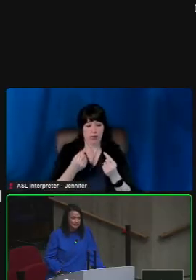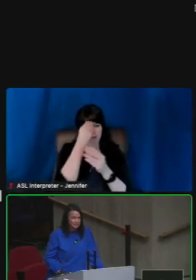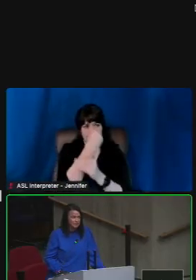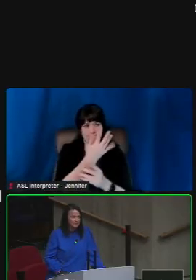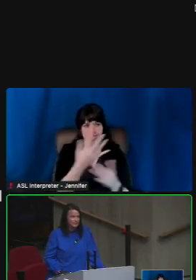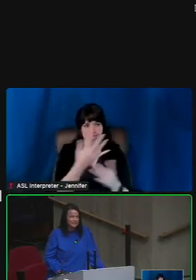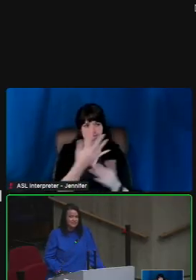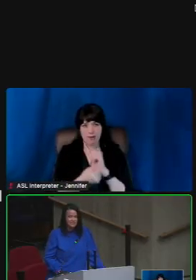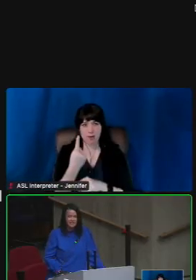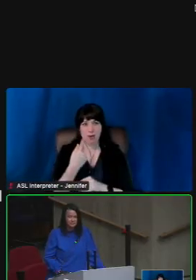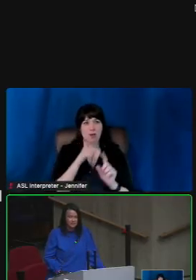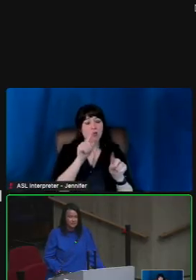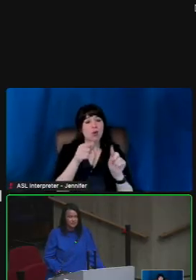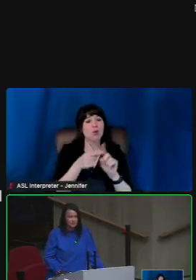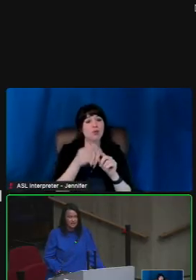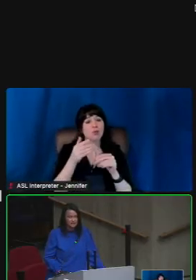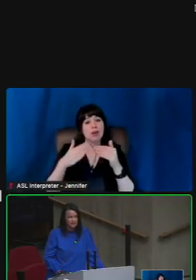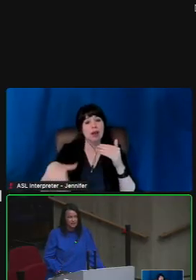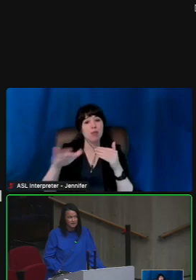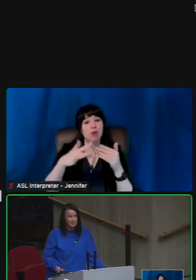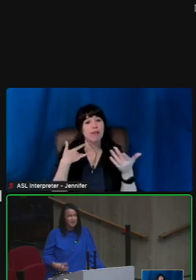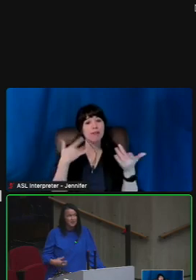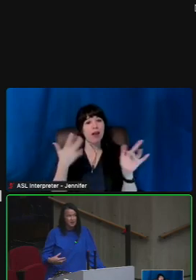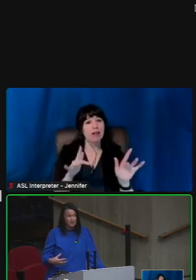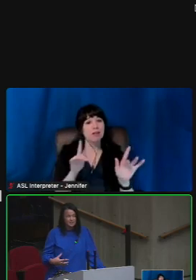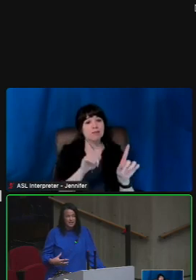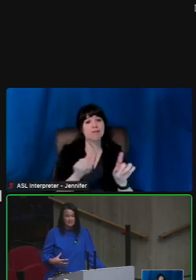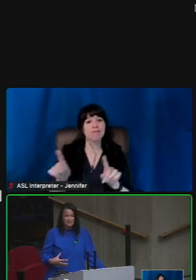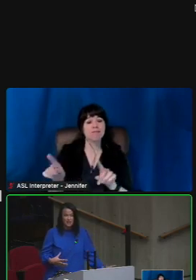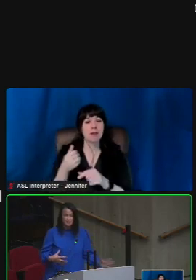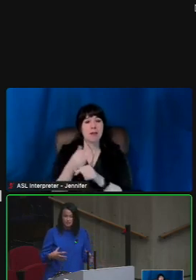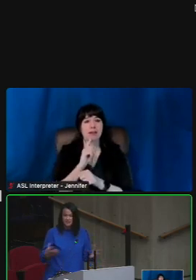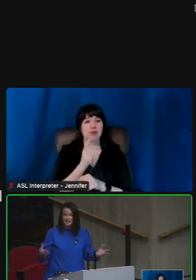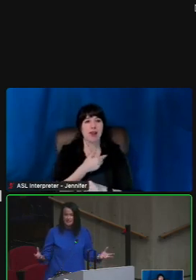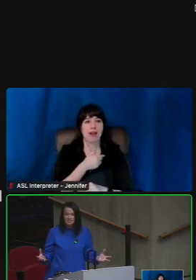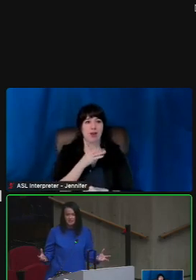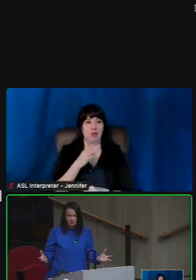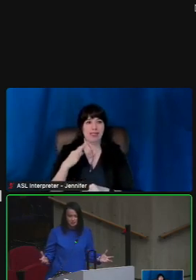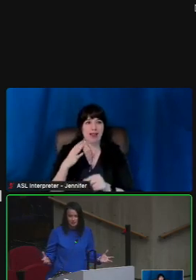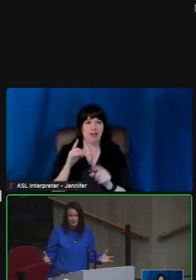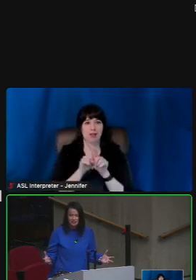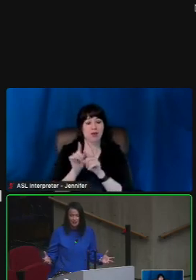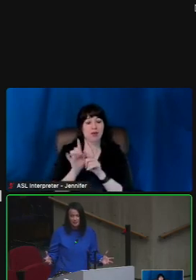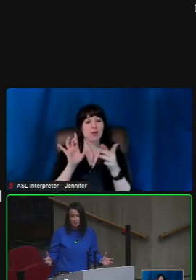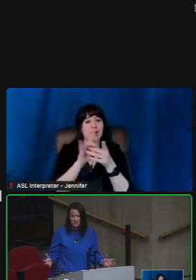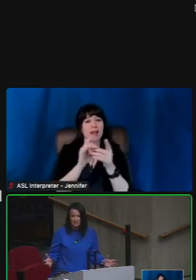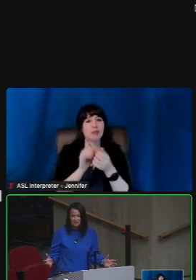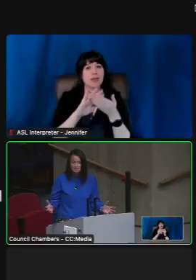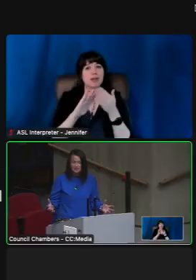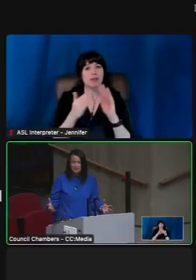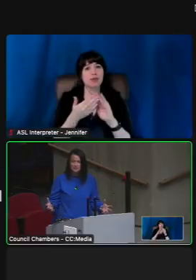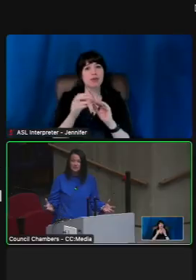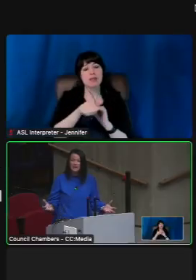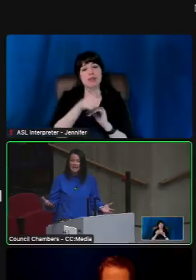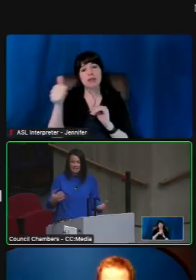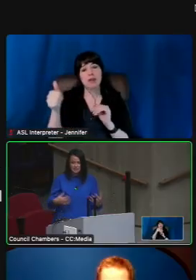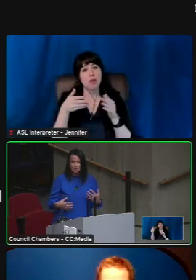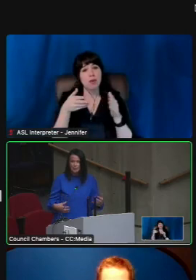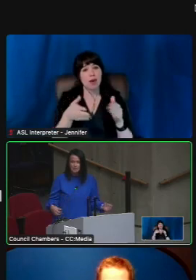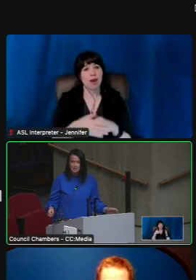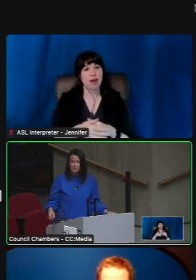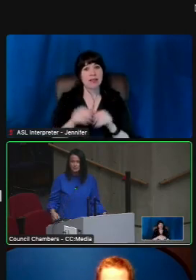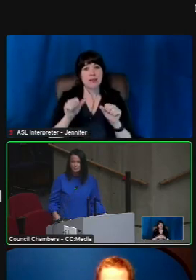attending neighborhood events, and making sure that our staff is also connected to the community in other ways to be able to